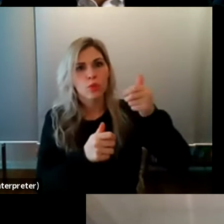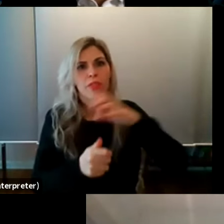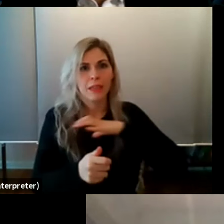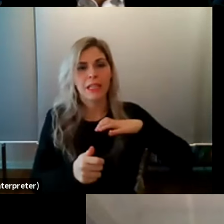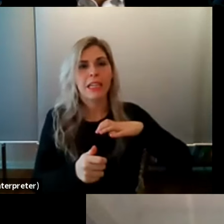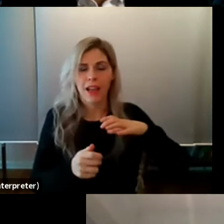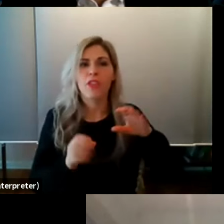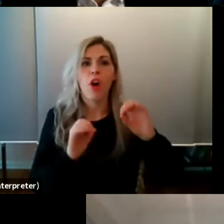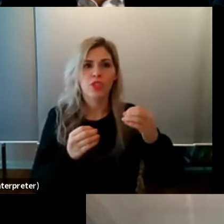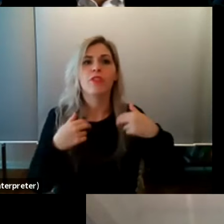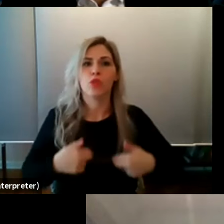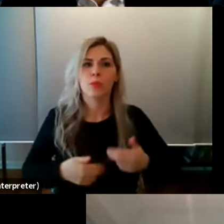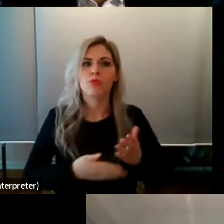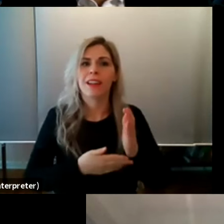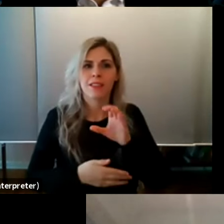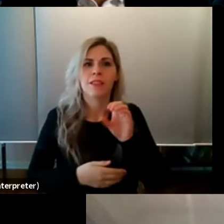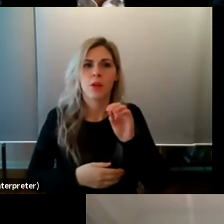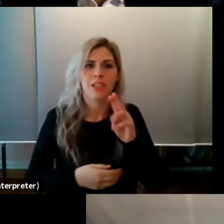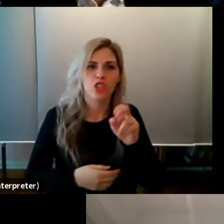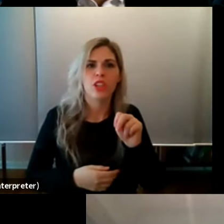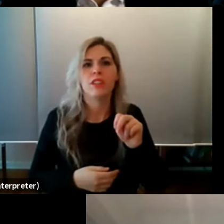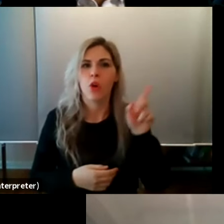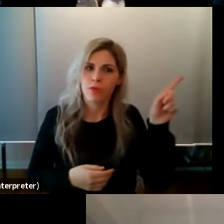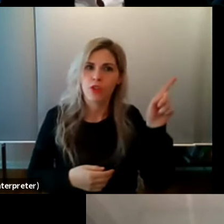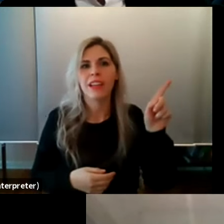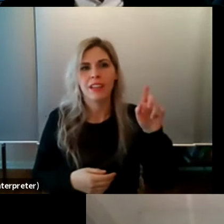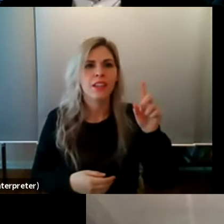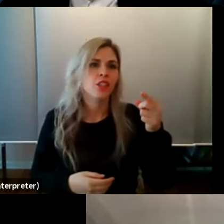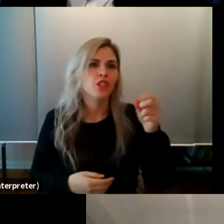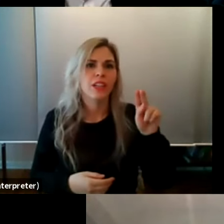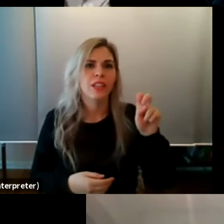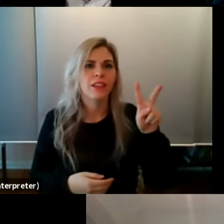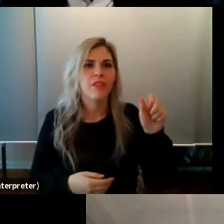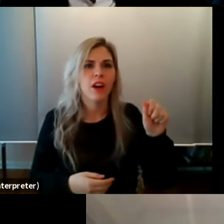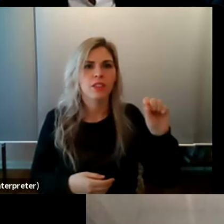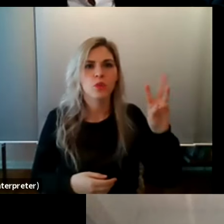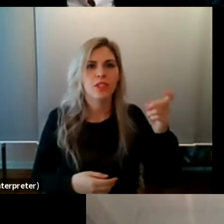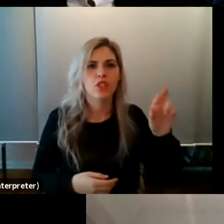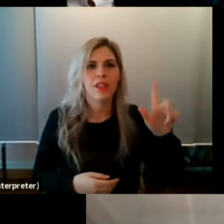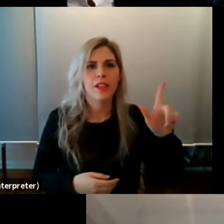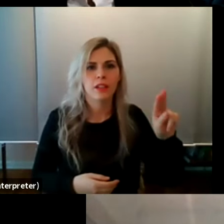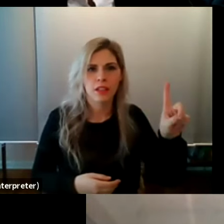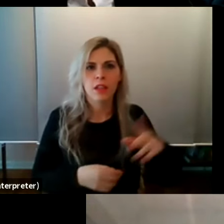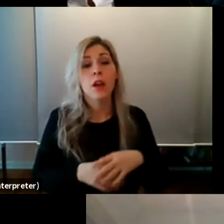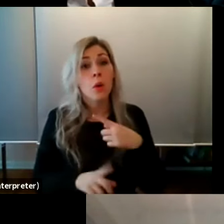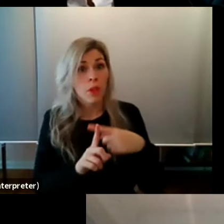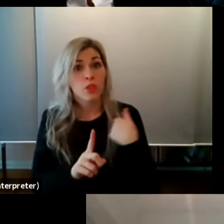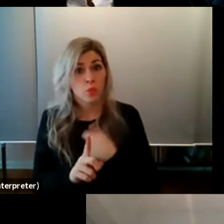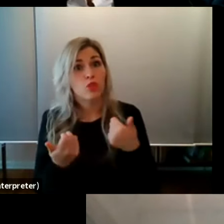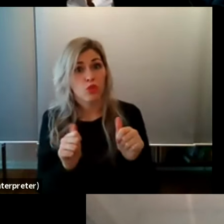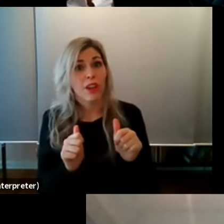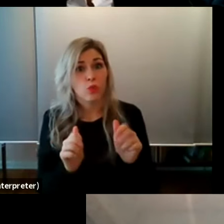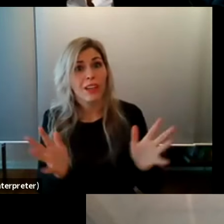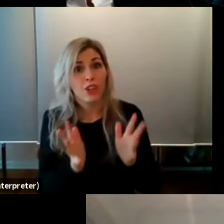Rights Commissioner in Geneva. The other thing is that we always try to encourage our fellows